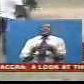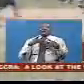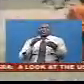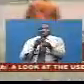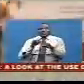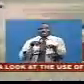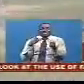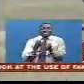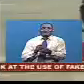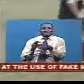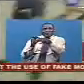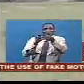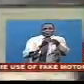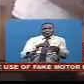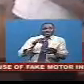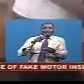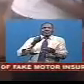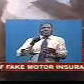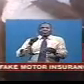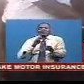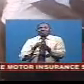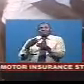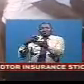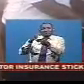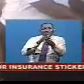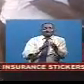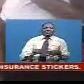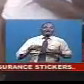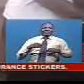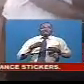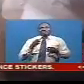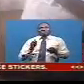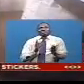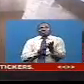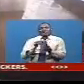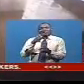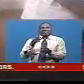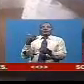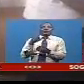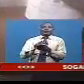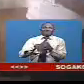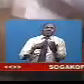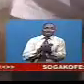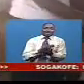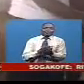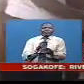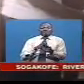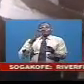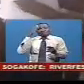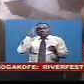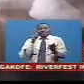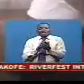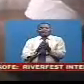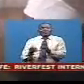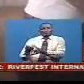attractive, the association has partnered SGSSB to distribute rugby kits to schools in some parts of the country. This